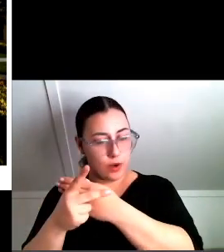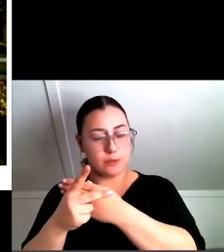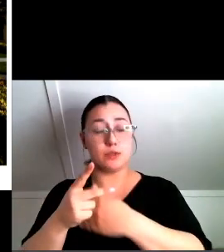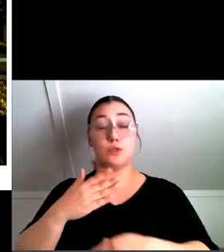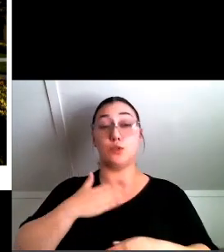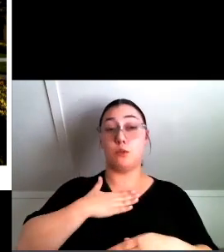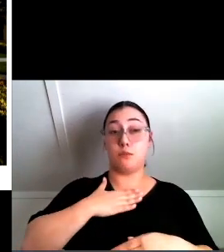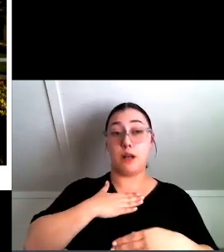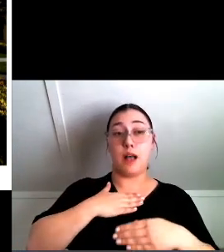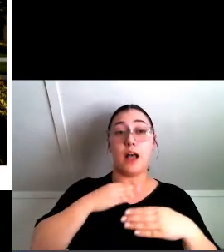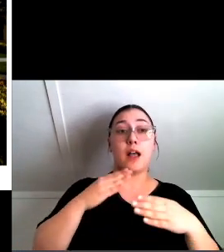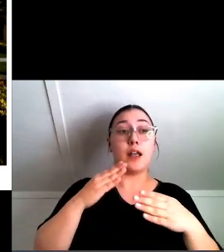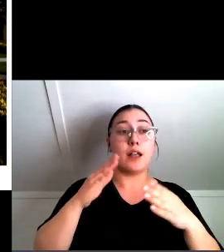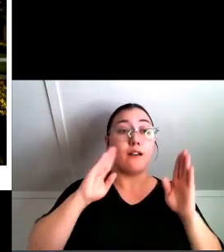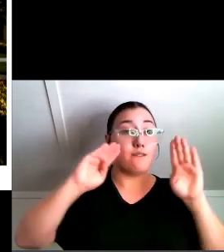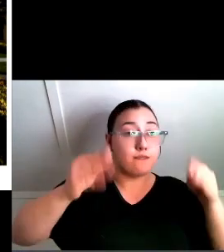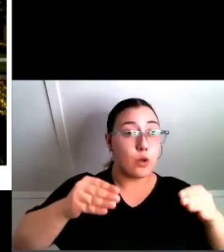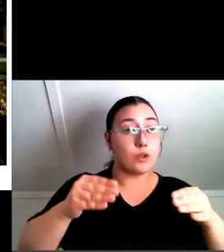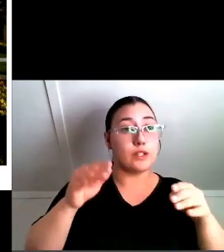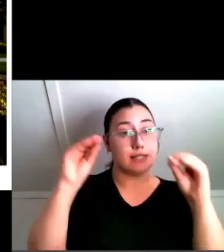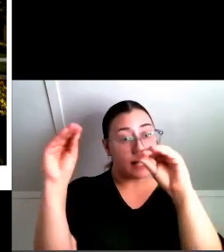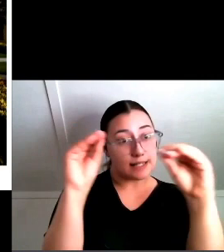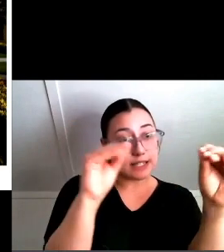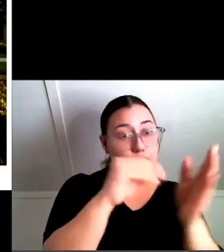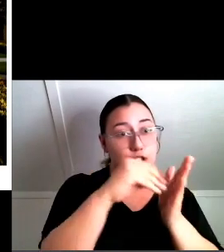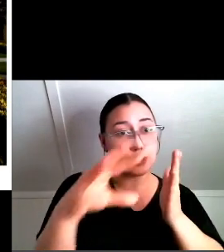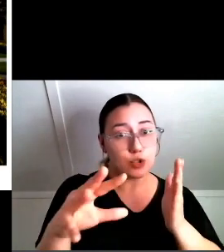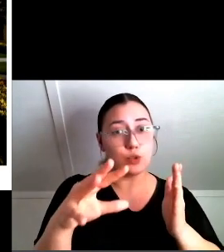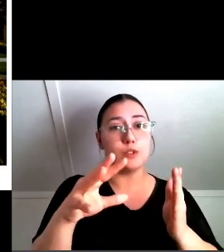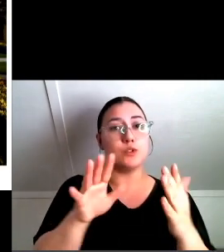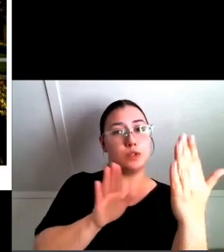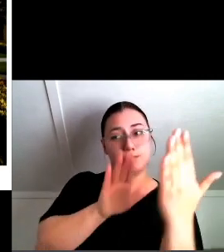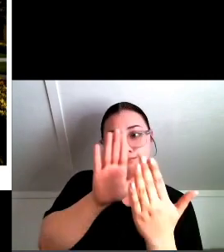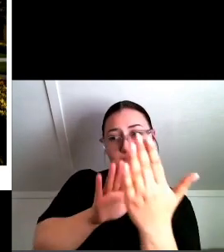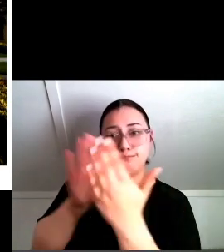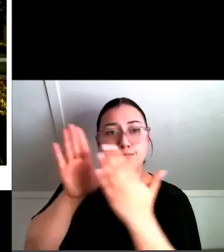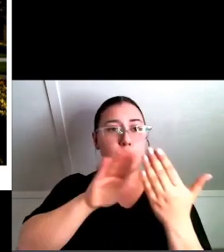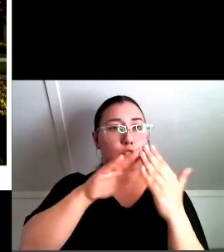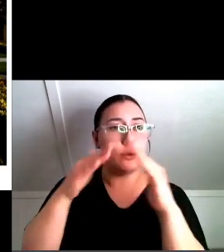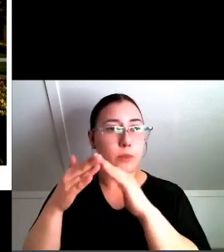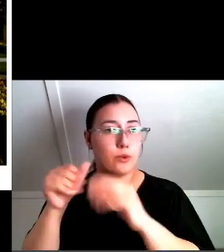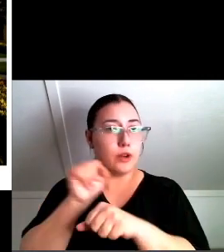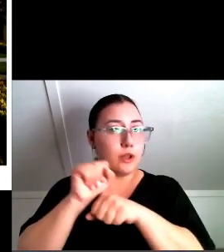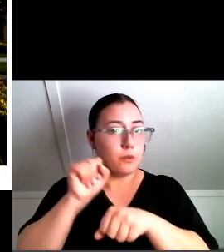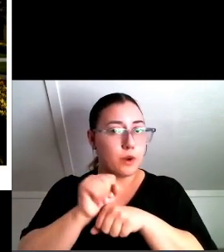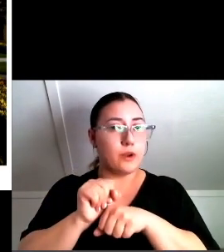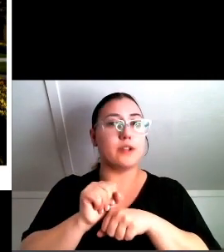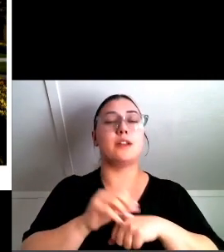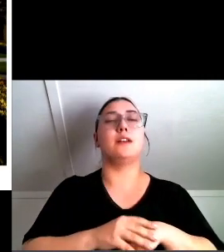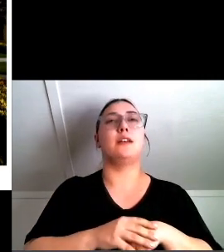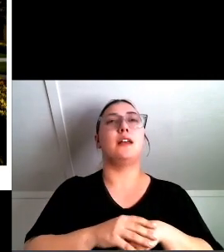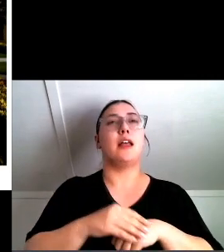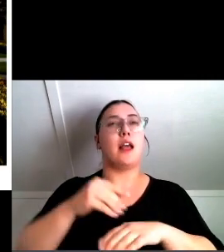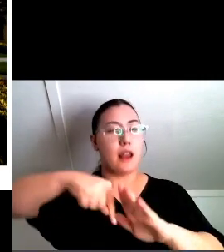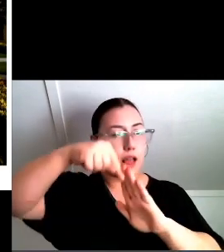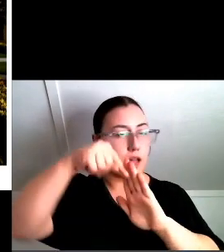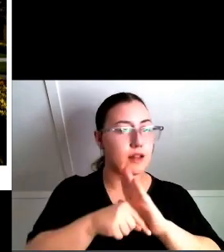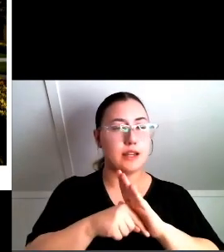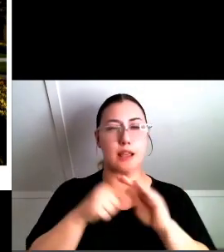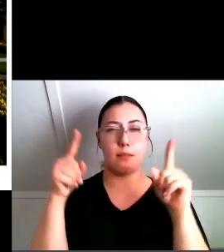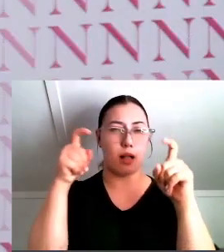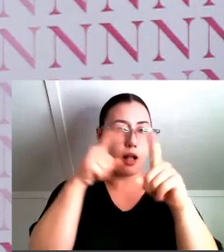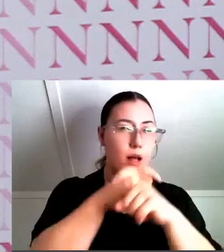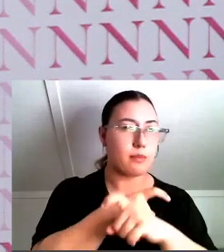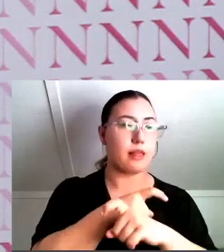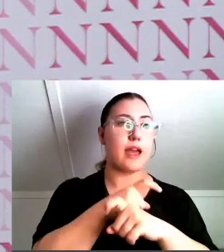towards community-based work, first in oral history, in which I started to understand the deep and complex Black